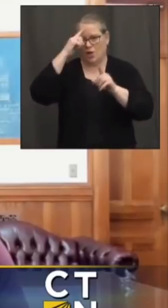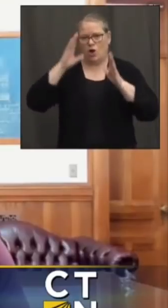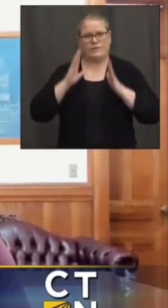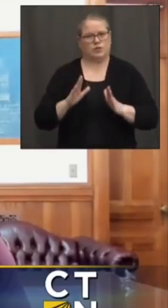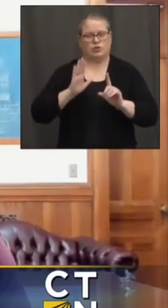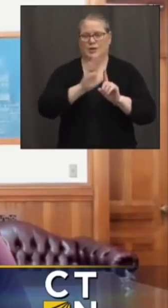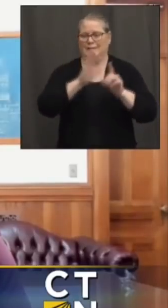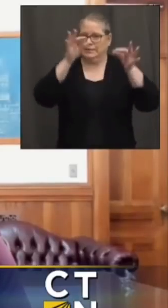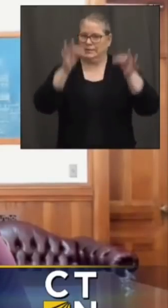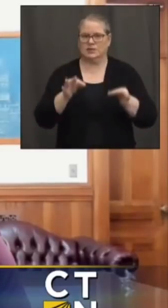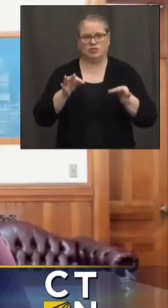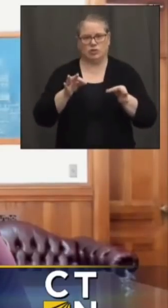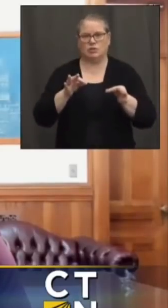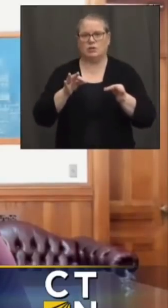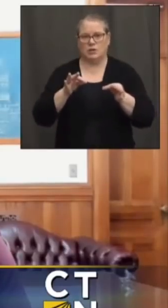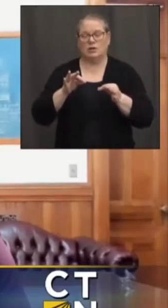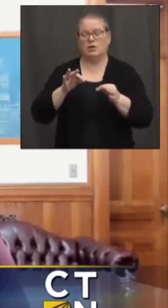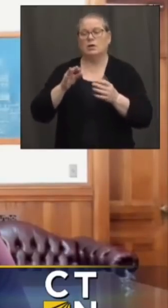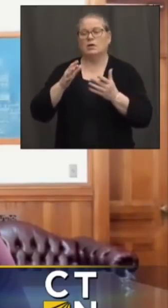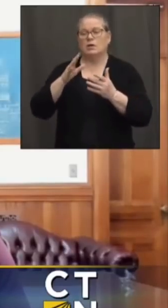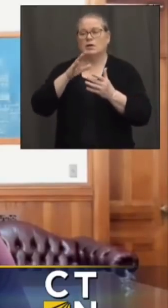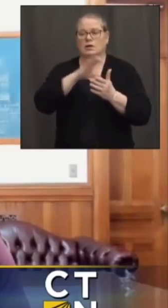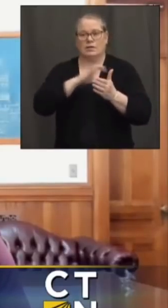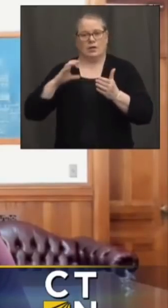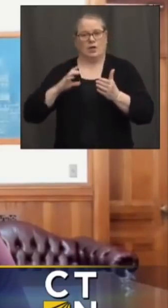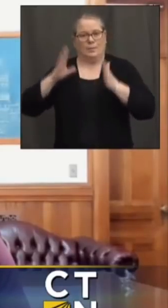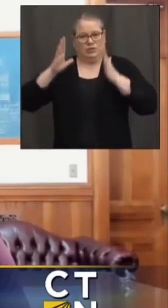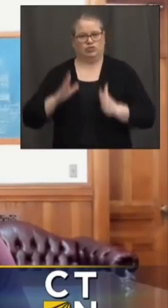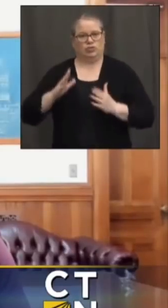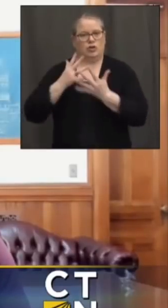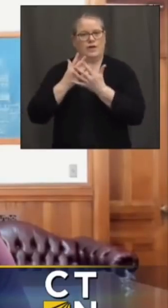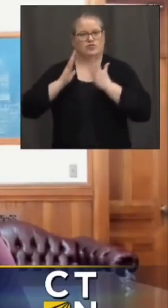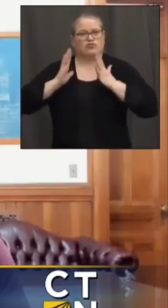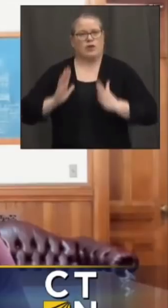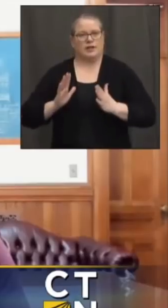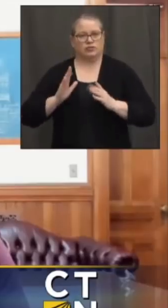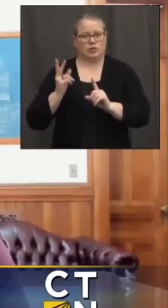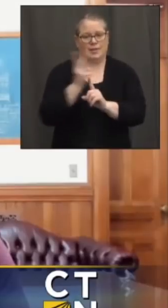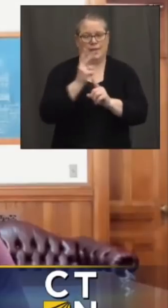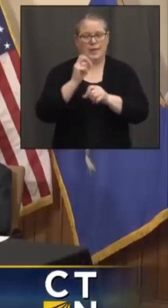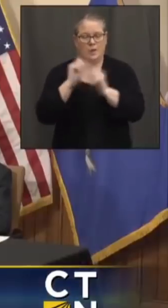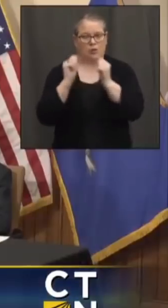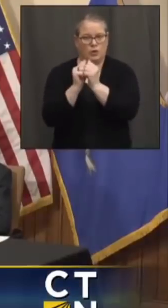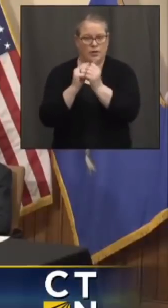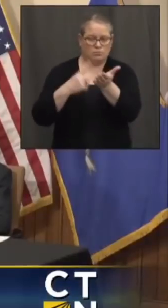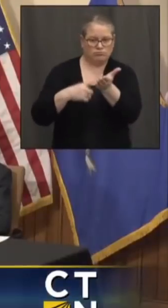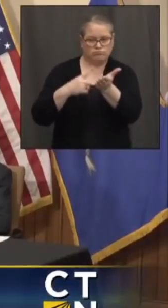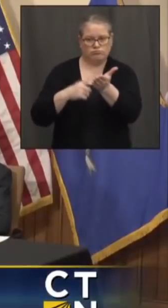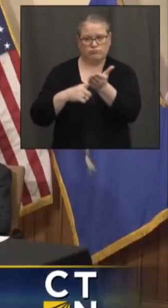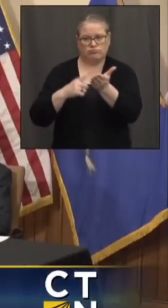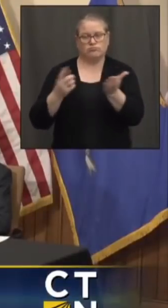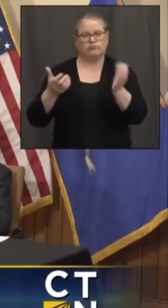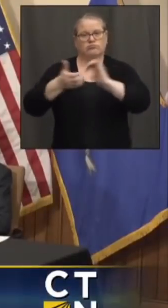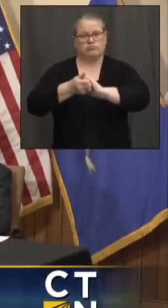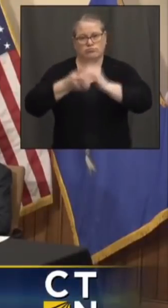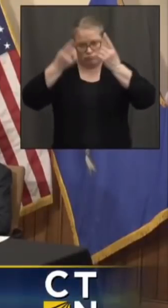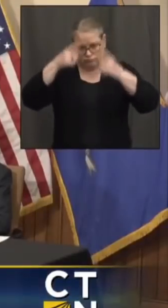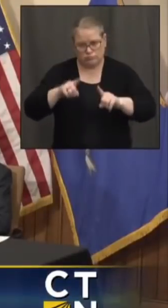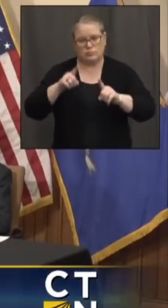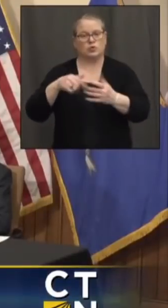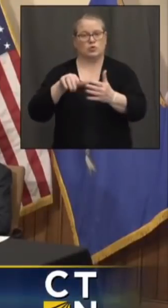with and the directive he provided to the commissioner on this decision. I'm sorry, one more quick